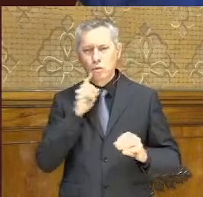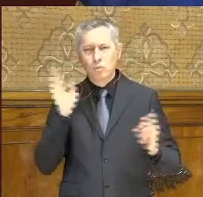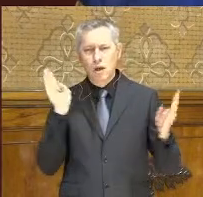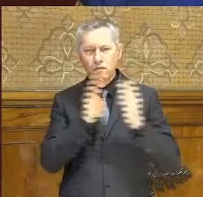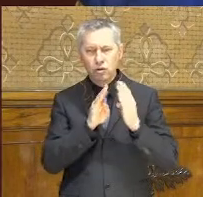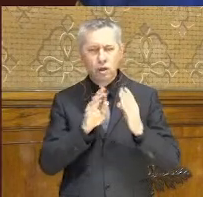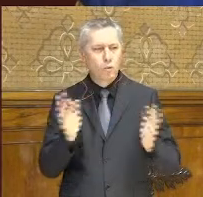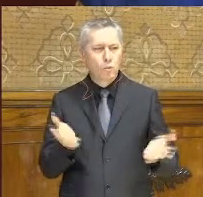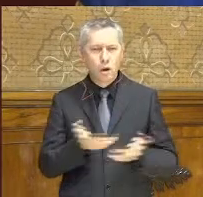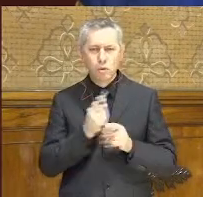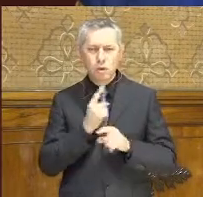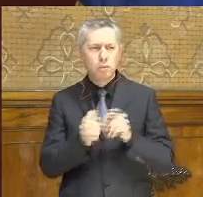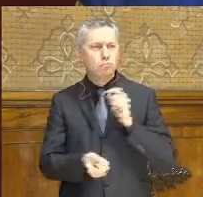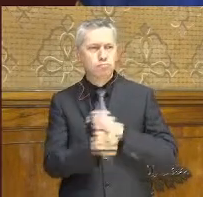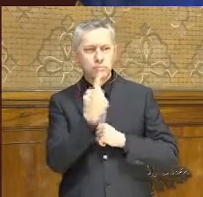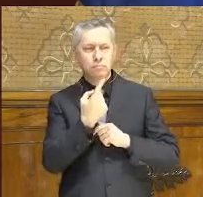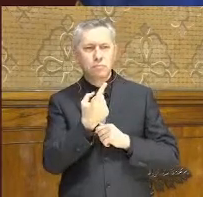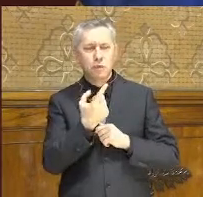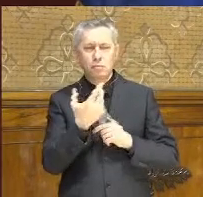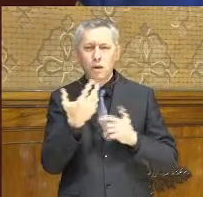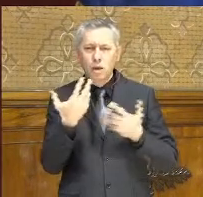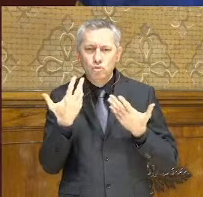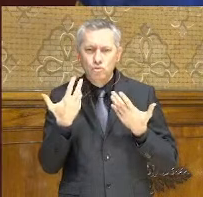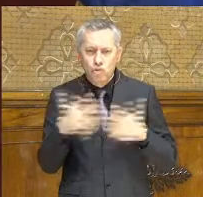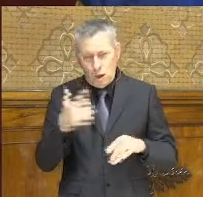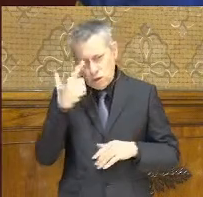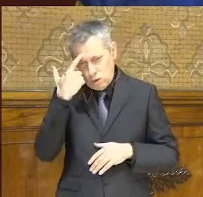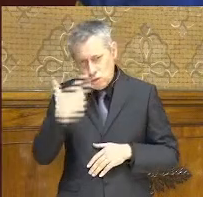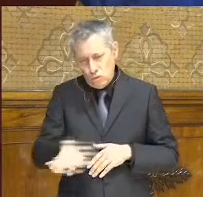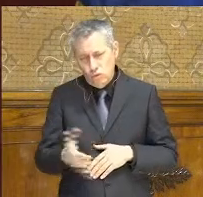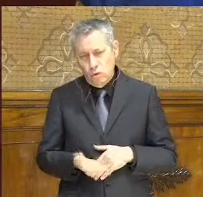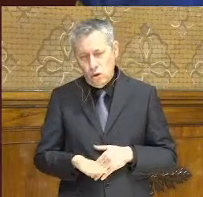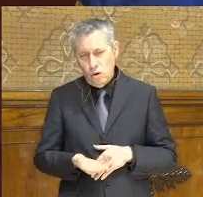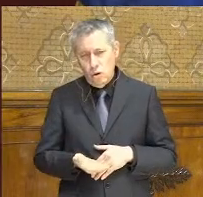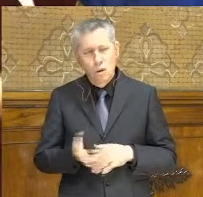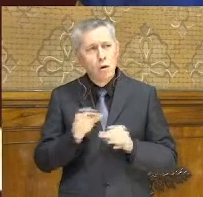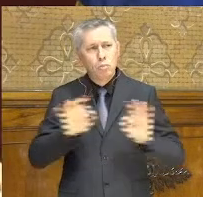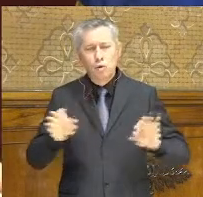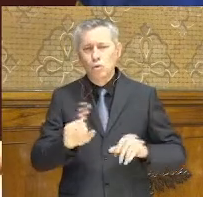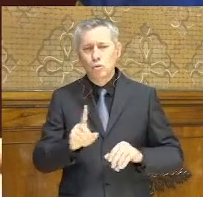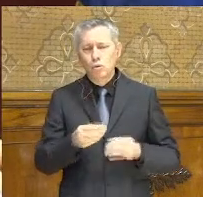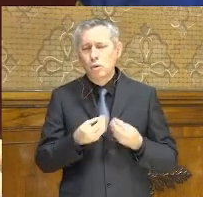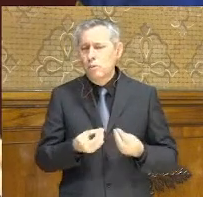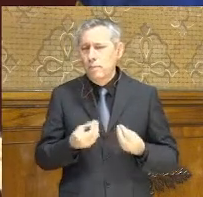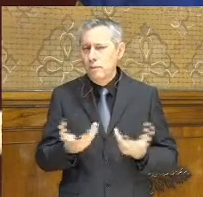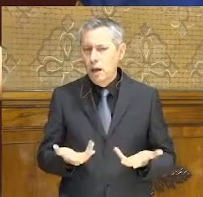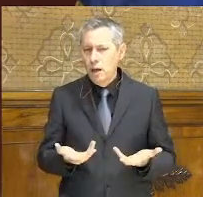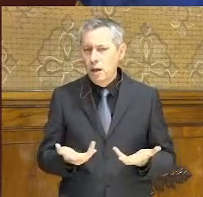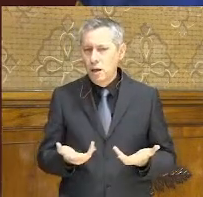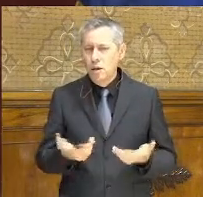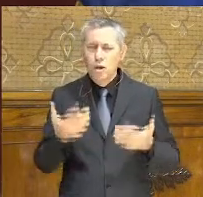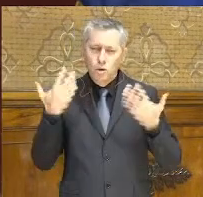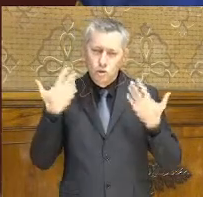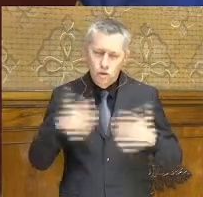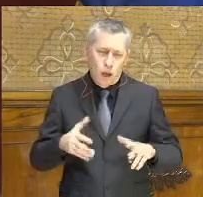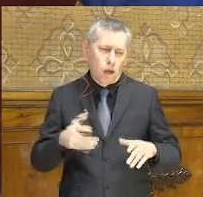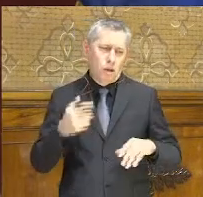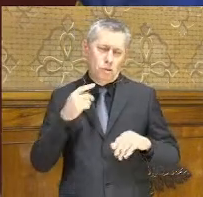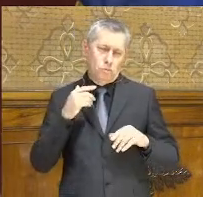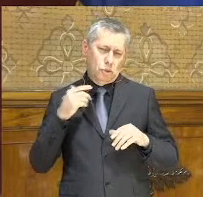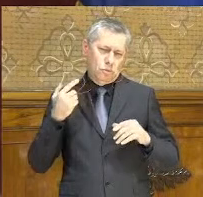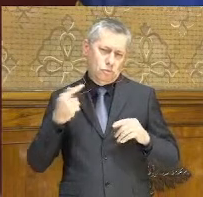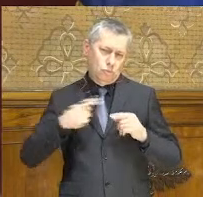lay in waiting for us, stealthily shared our days and nights, and kept its